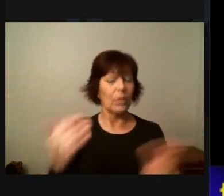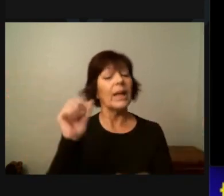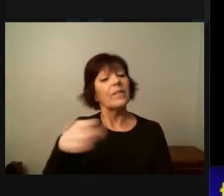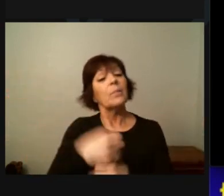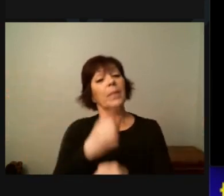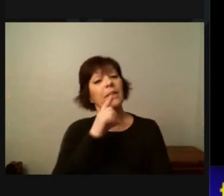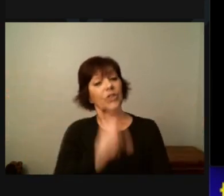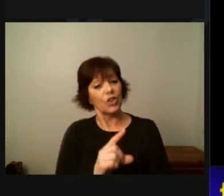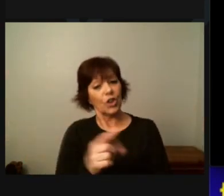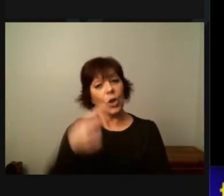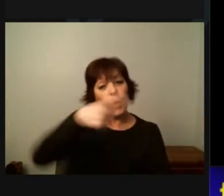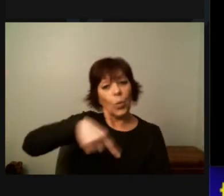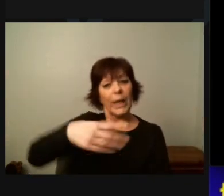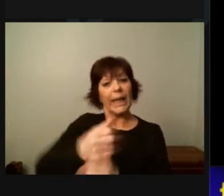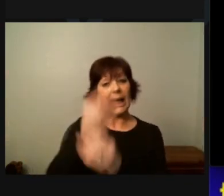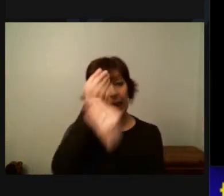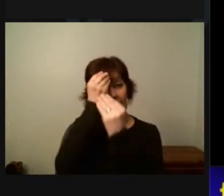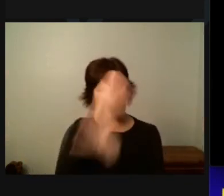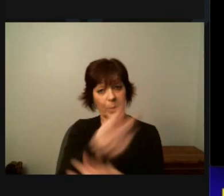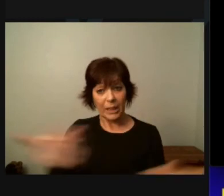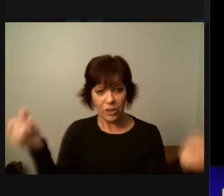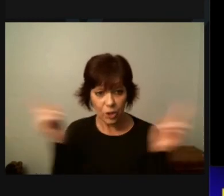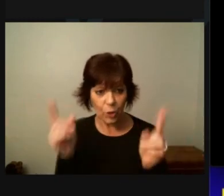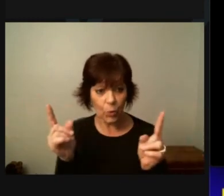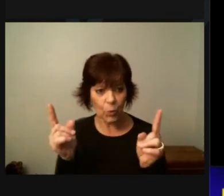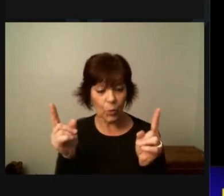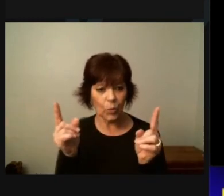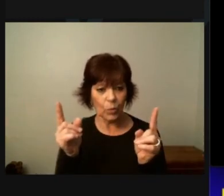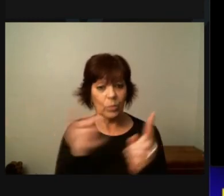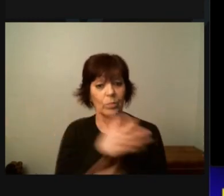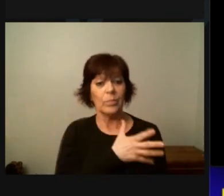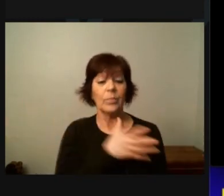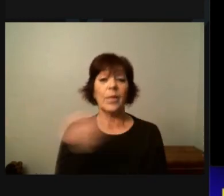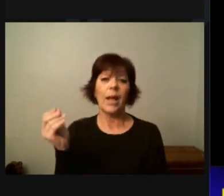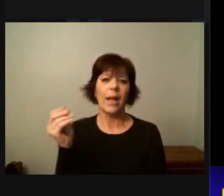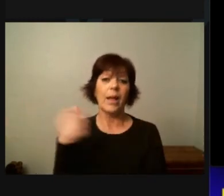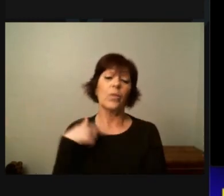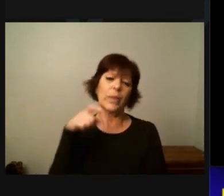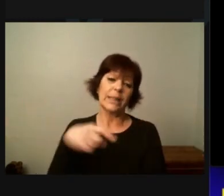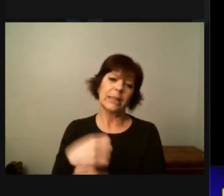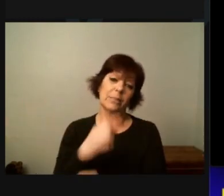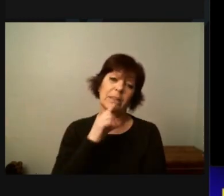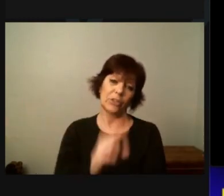that we get information out to you, and we need to make